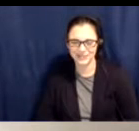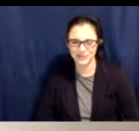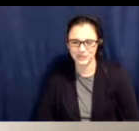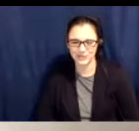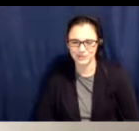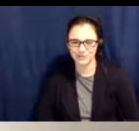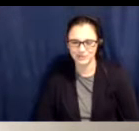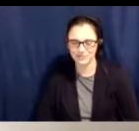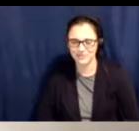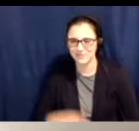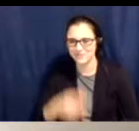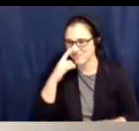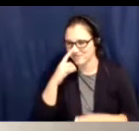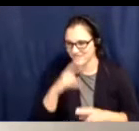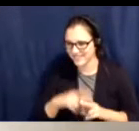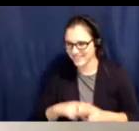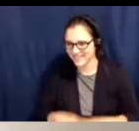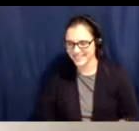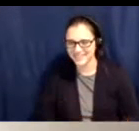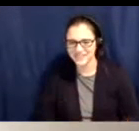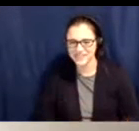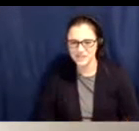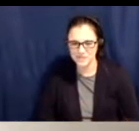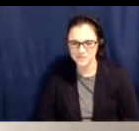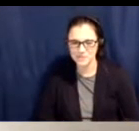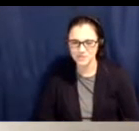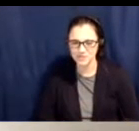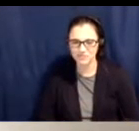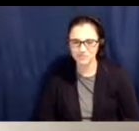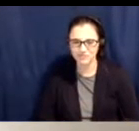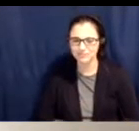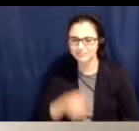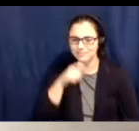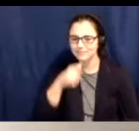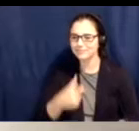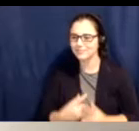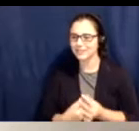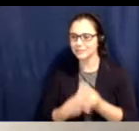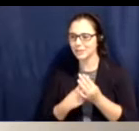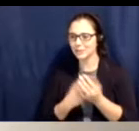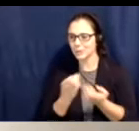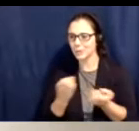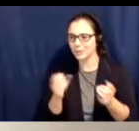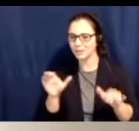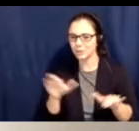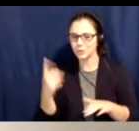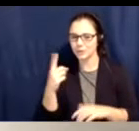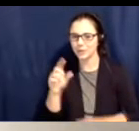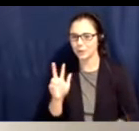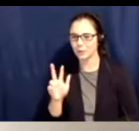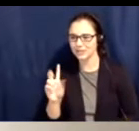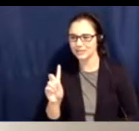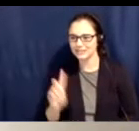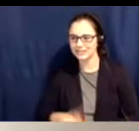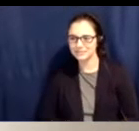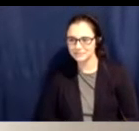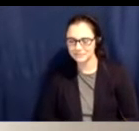Oh, fun. Isn't that fun? So it doesn't have to be special equipment either to do something 3D.